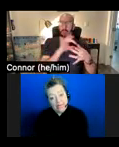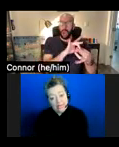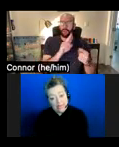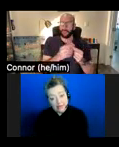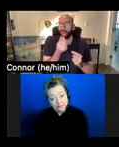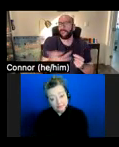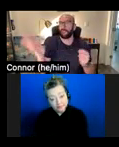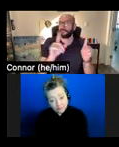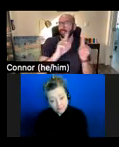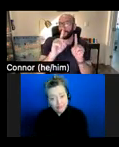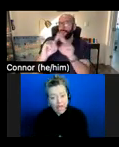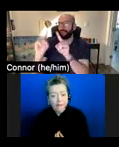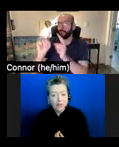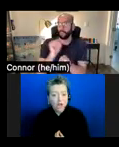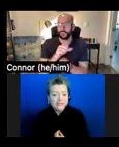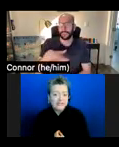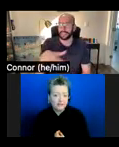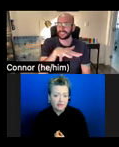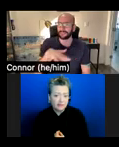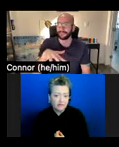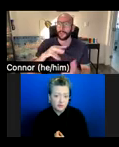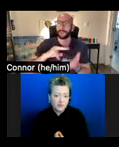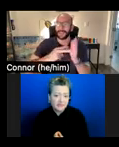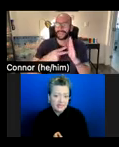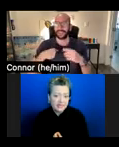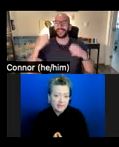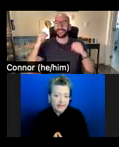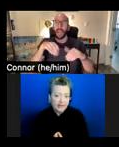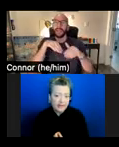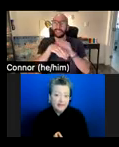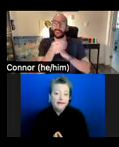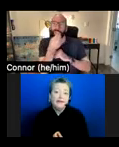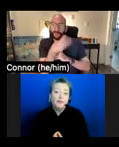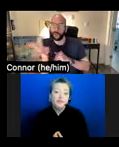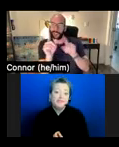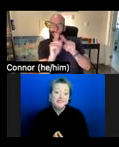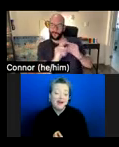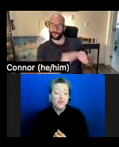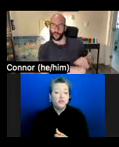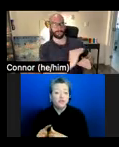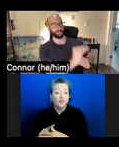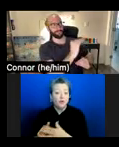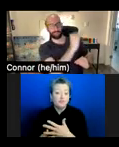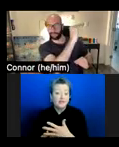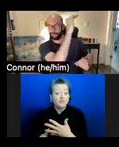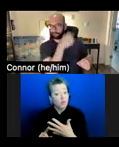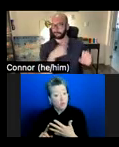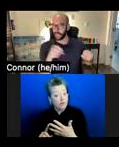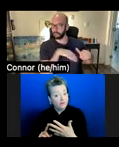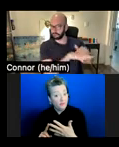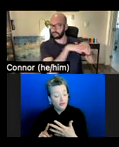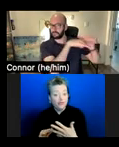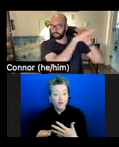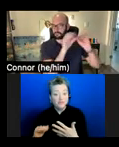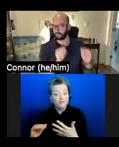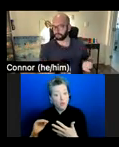For me, I belong to several of those workspaces already, which means those are the workspaces, or